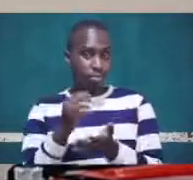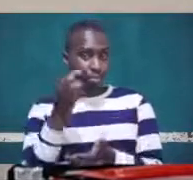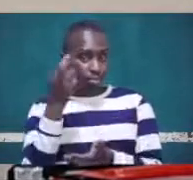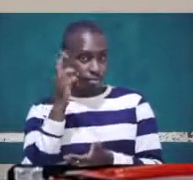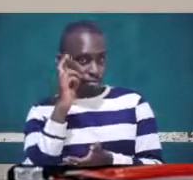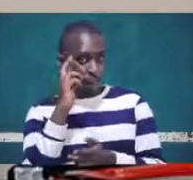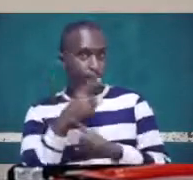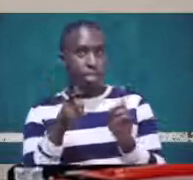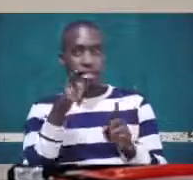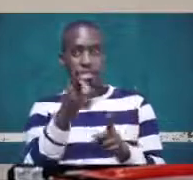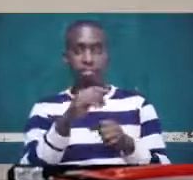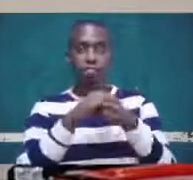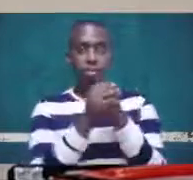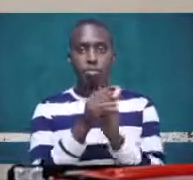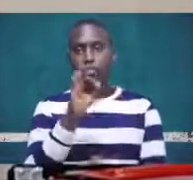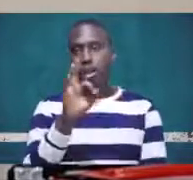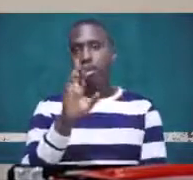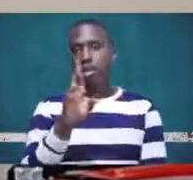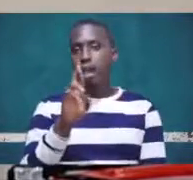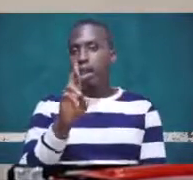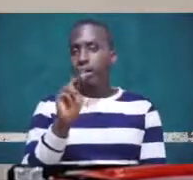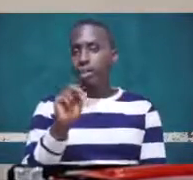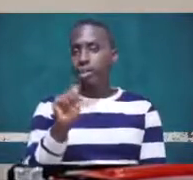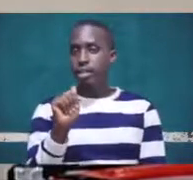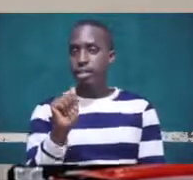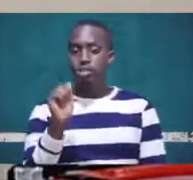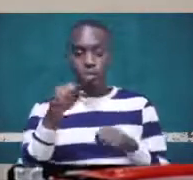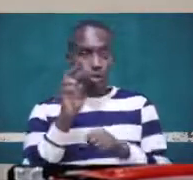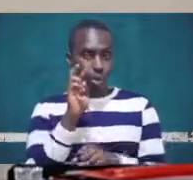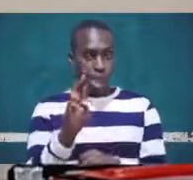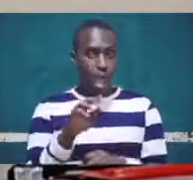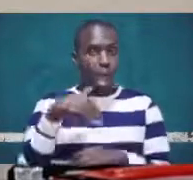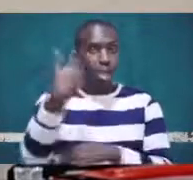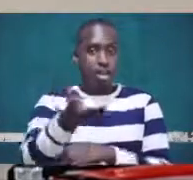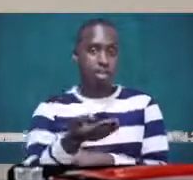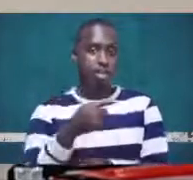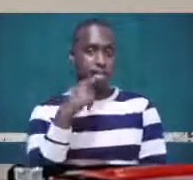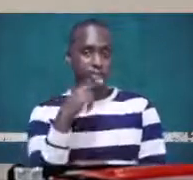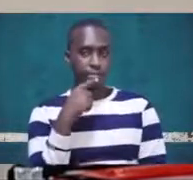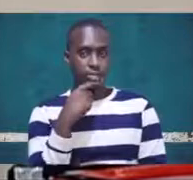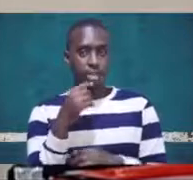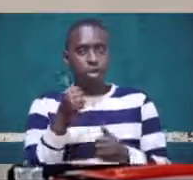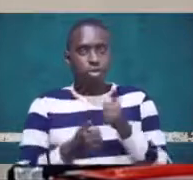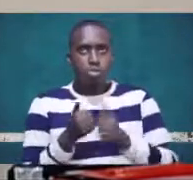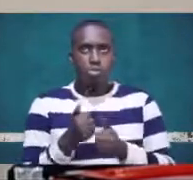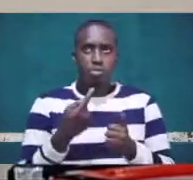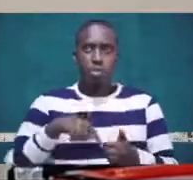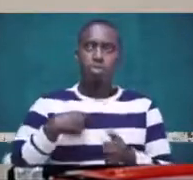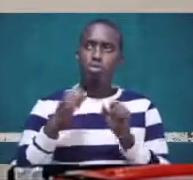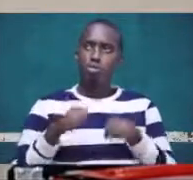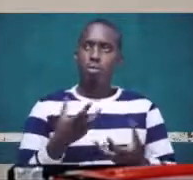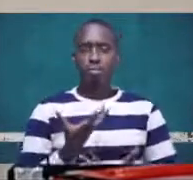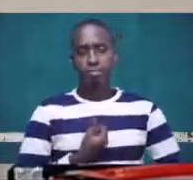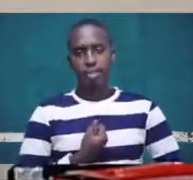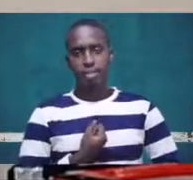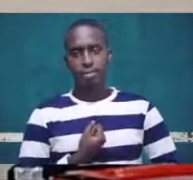other forms of RNAs can be looked at later along the lessons, in which we shall